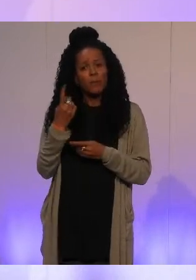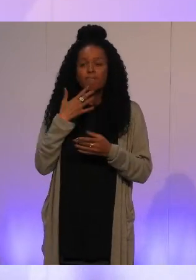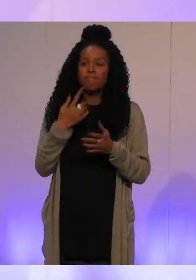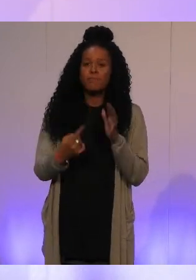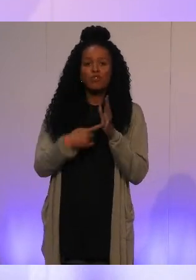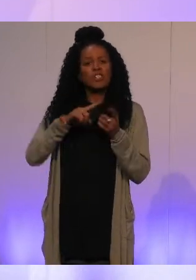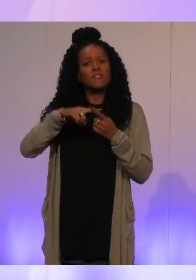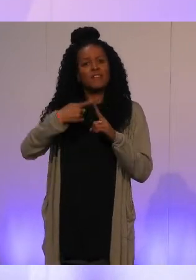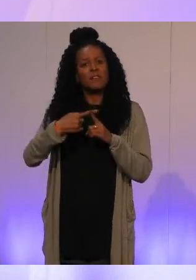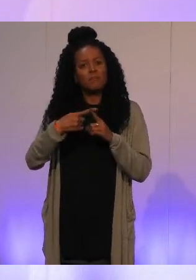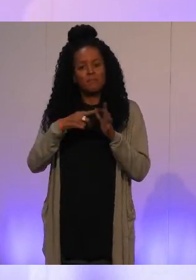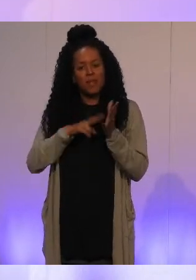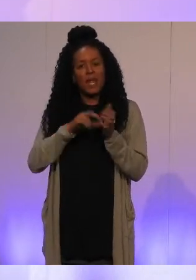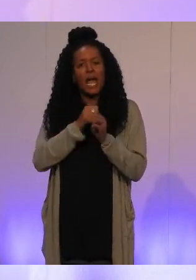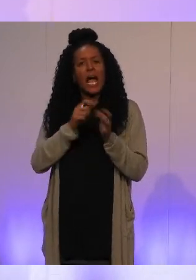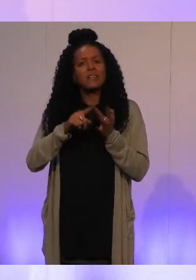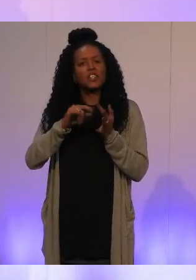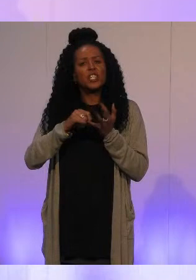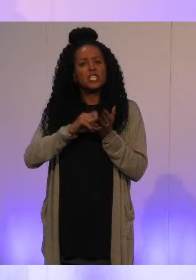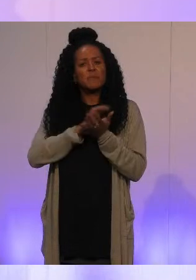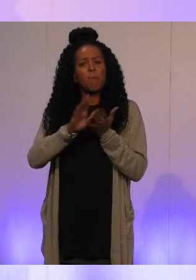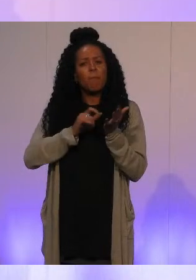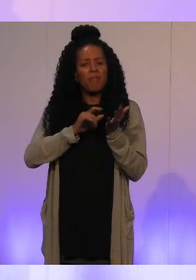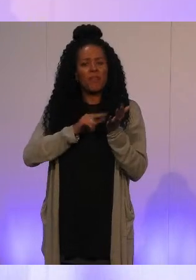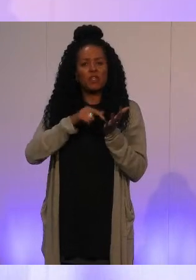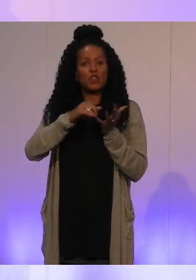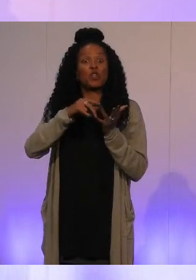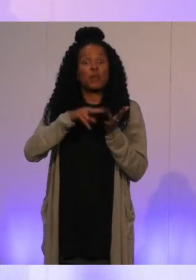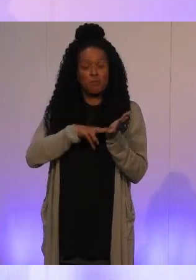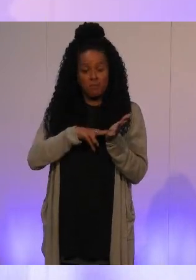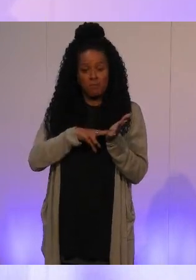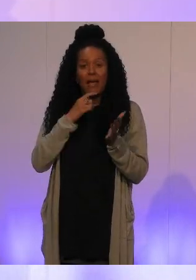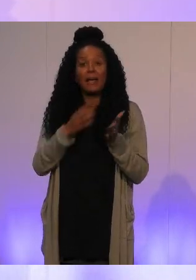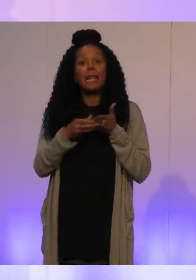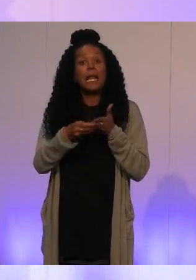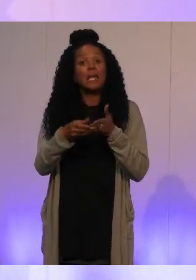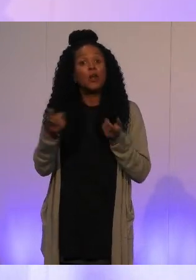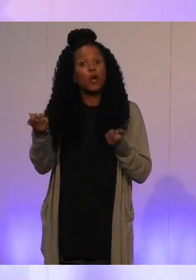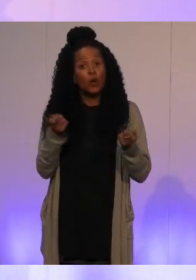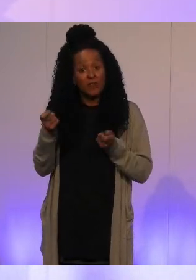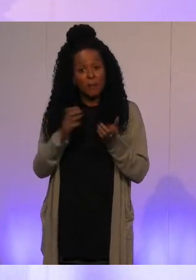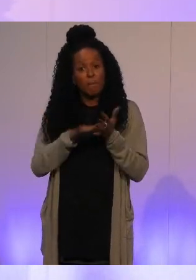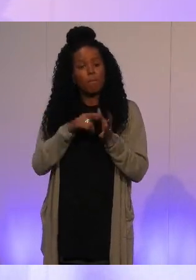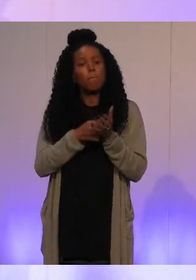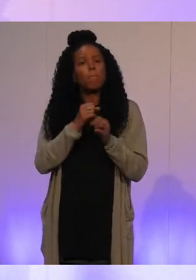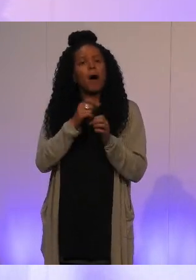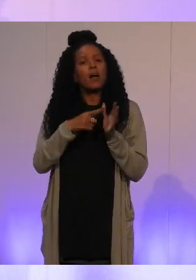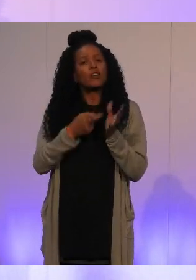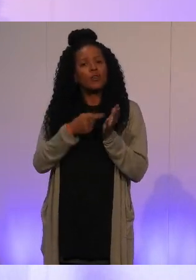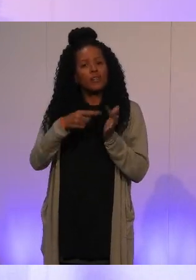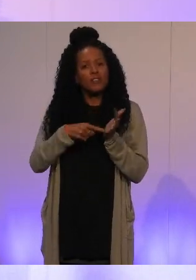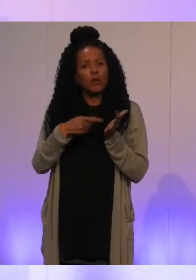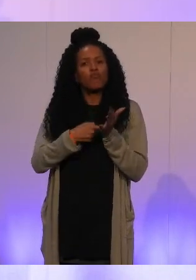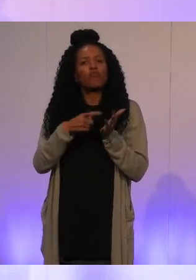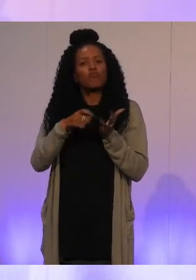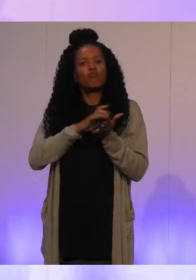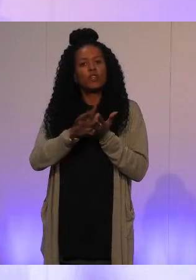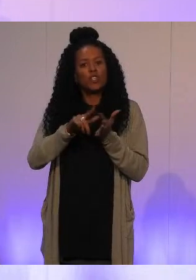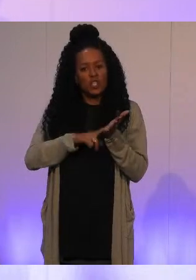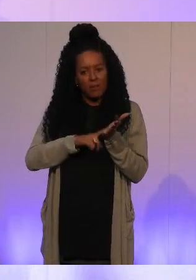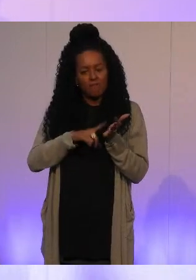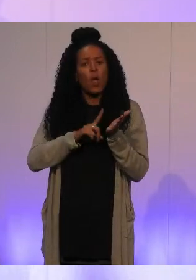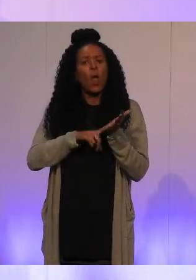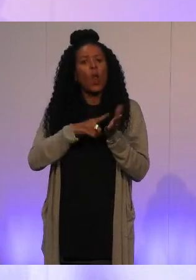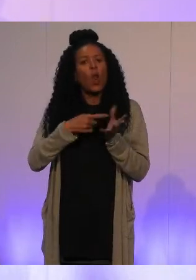Chief Executive Angie Smithson and also by our Lead Governor Margaret Rochelle. Lauren